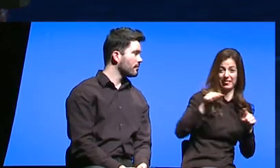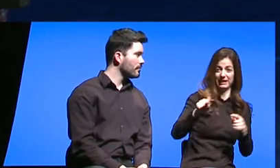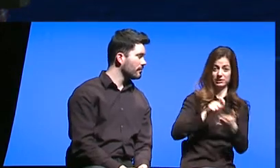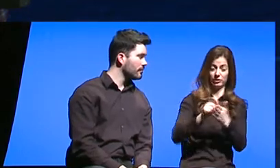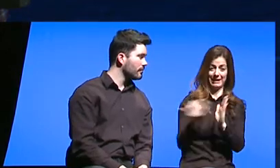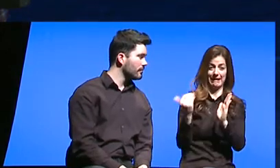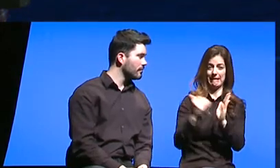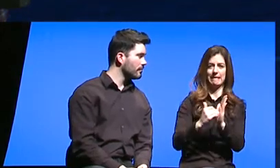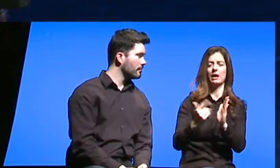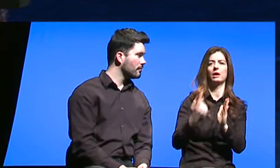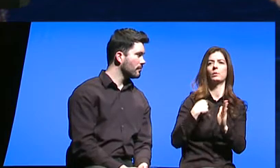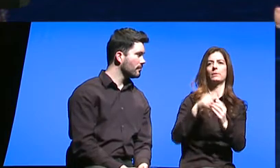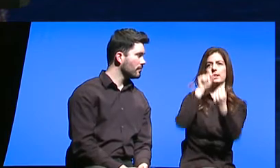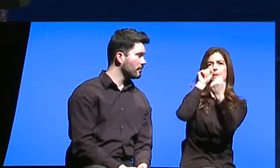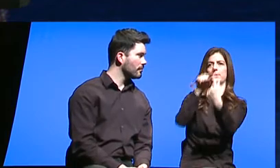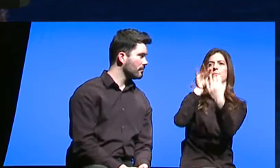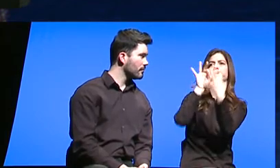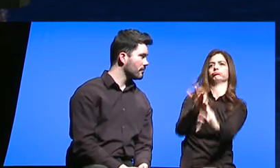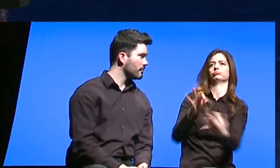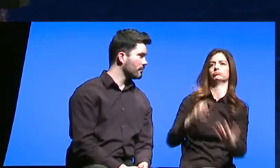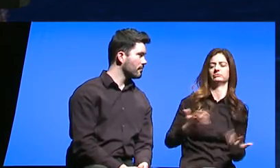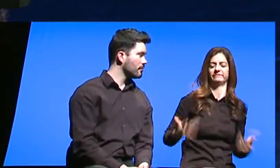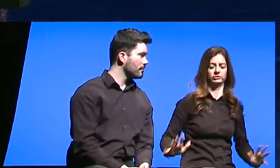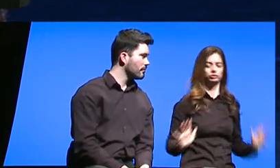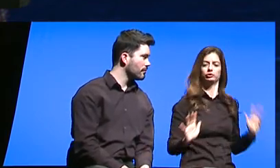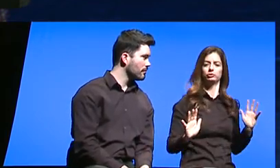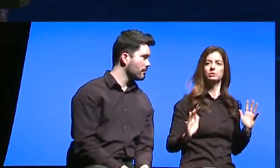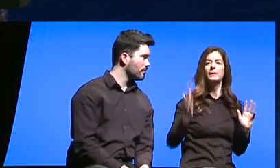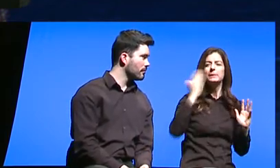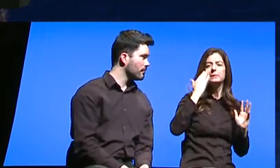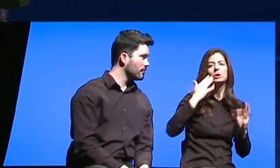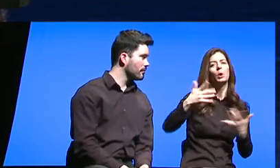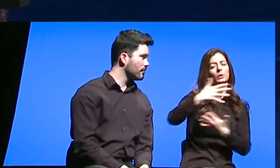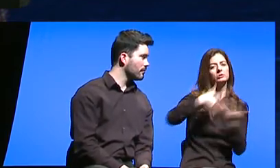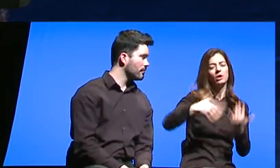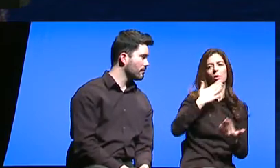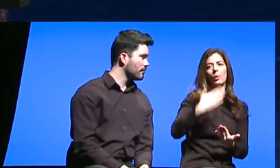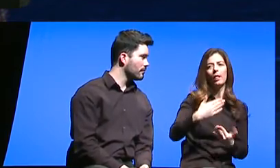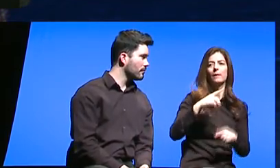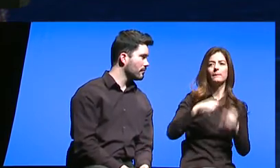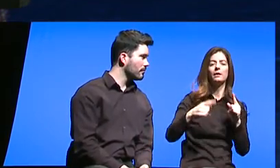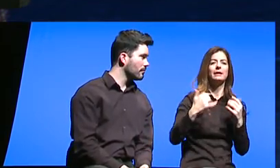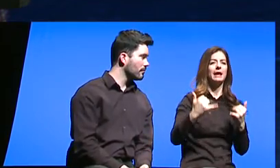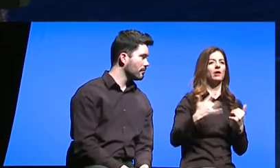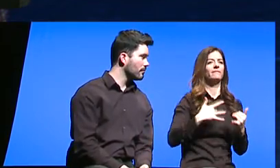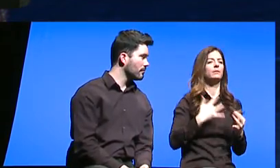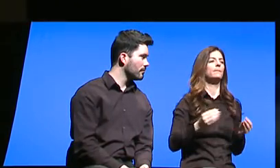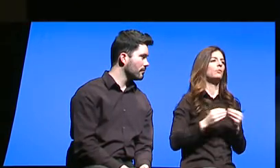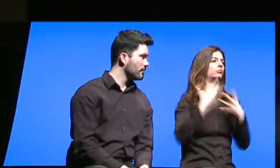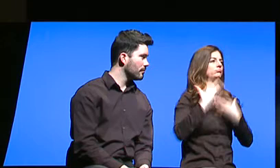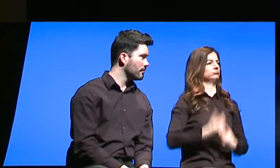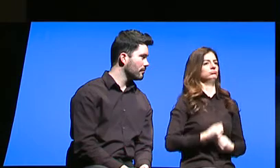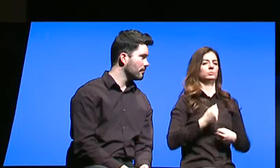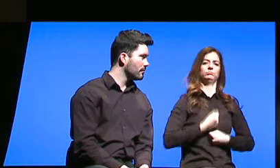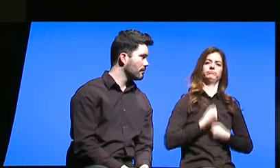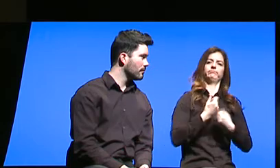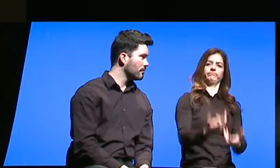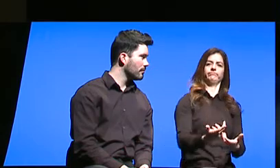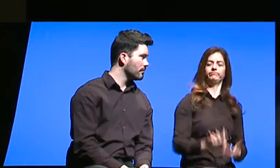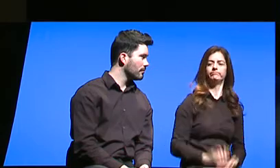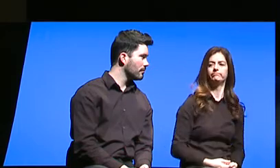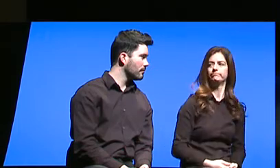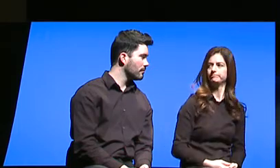kind of how well we know each other, but also how confident everyone is in their own voice at this point. I